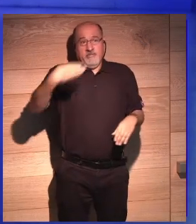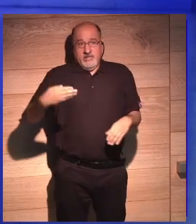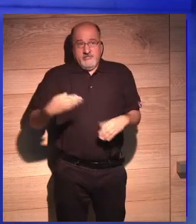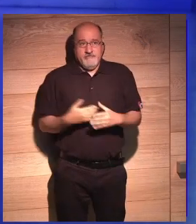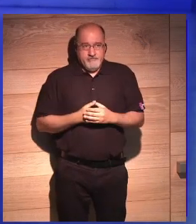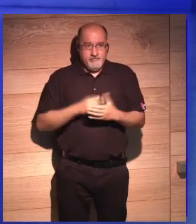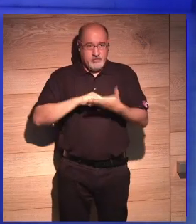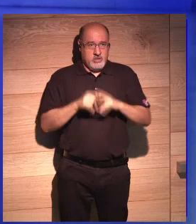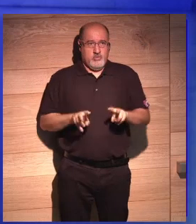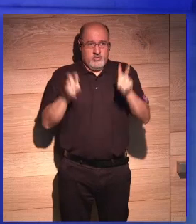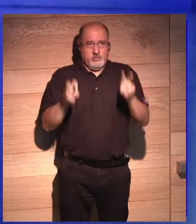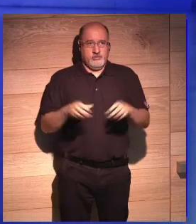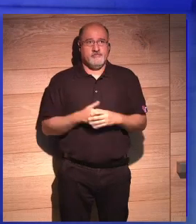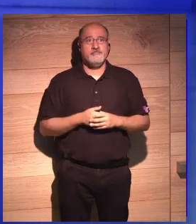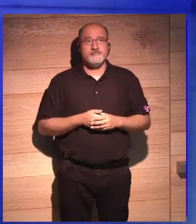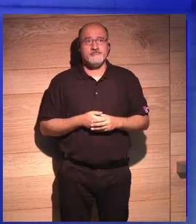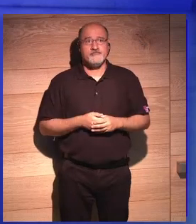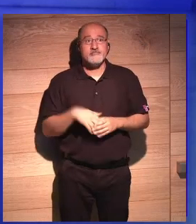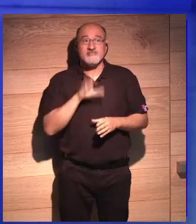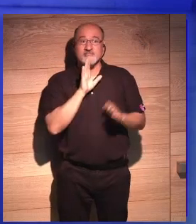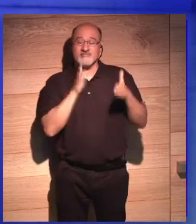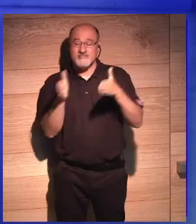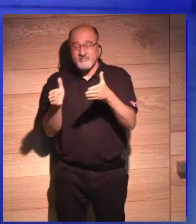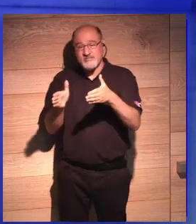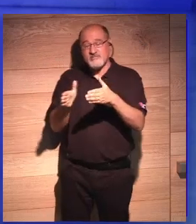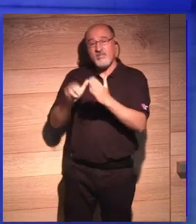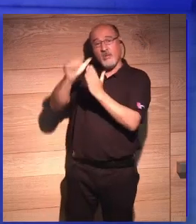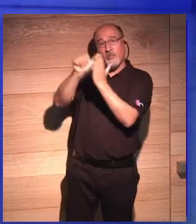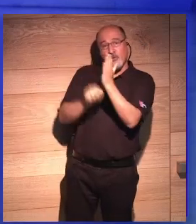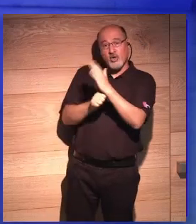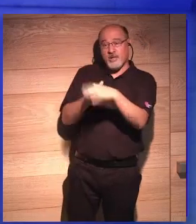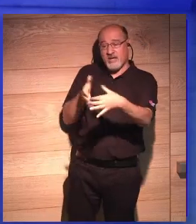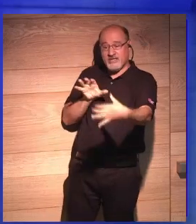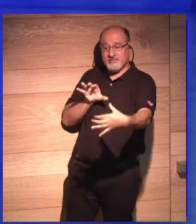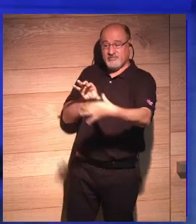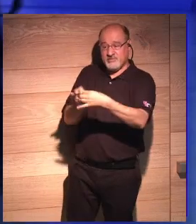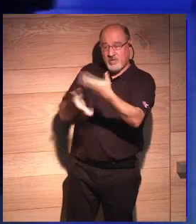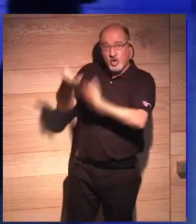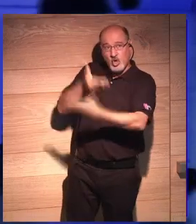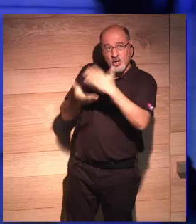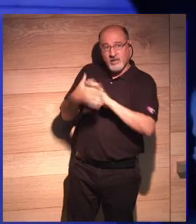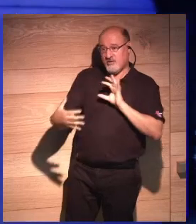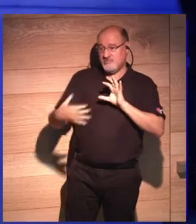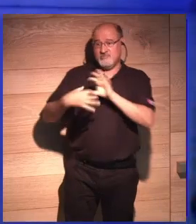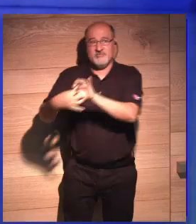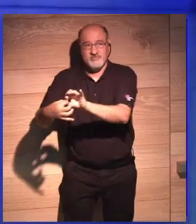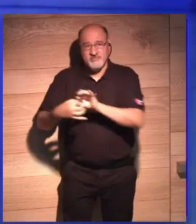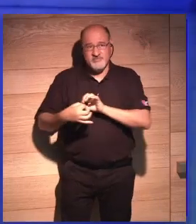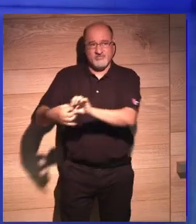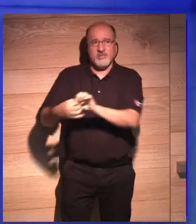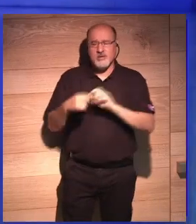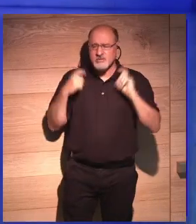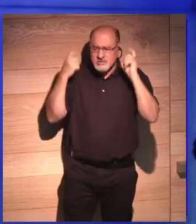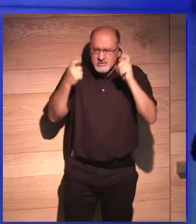In terms of syndication, we've realized there's so much effort and it's really expensive to create VR